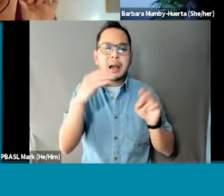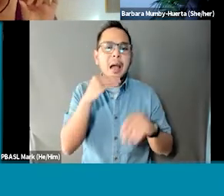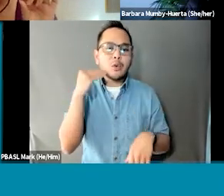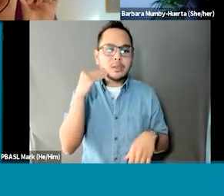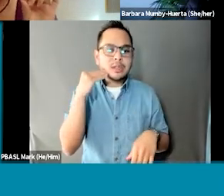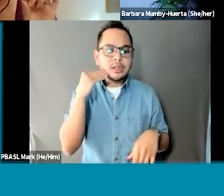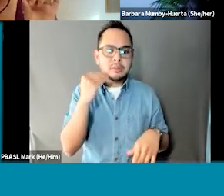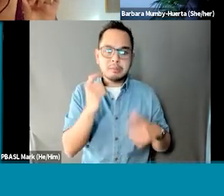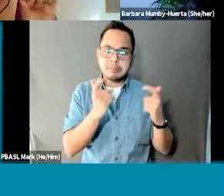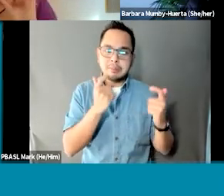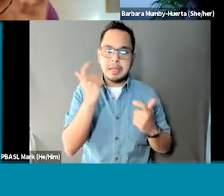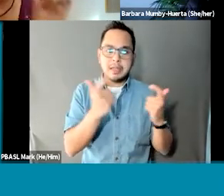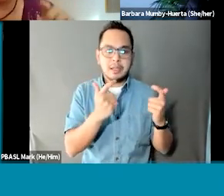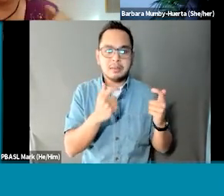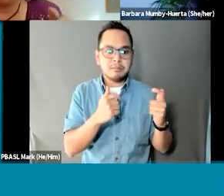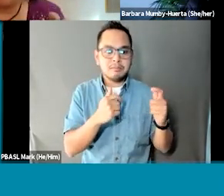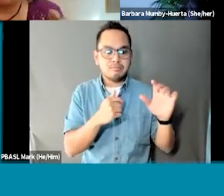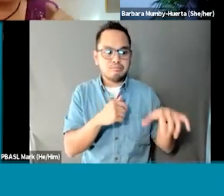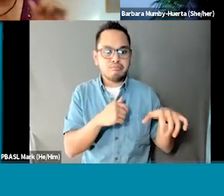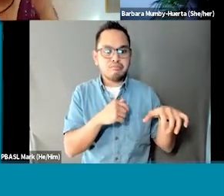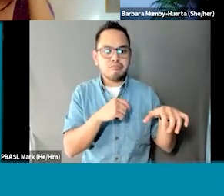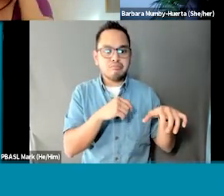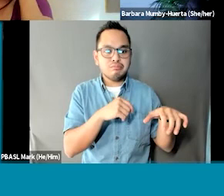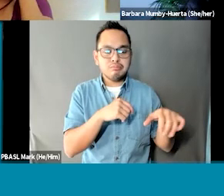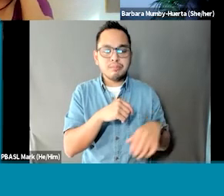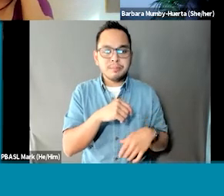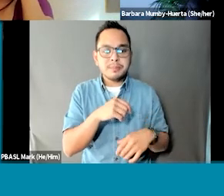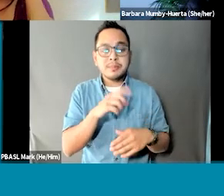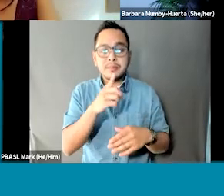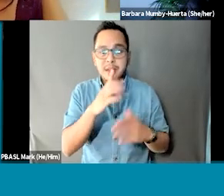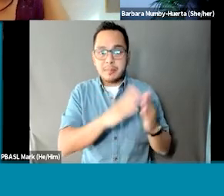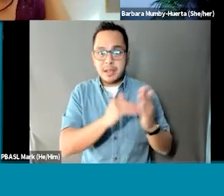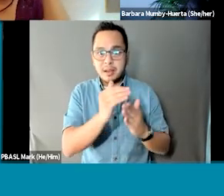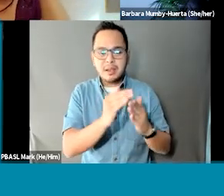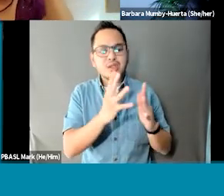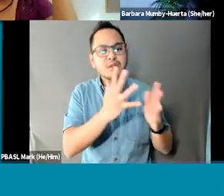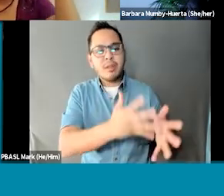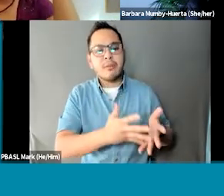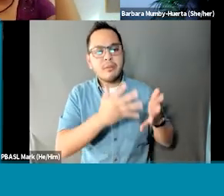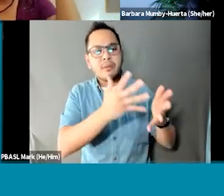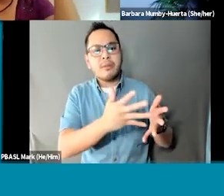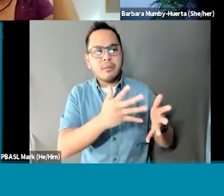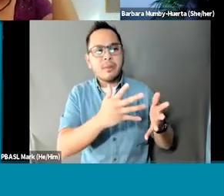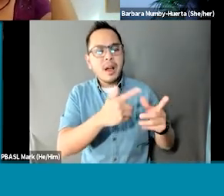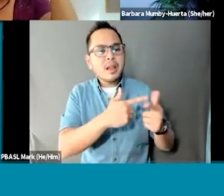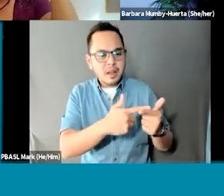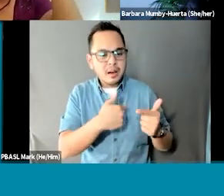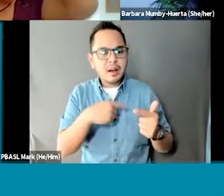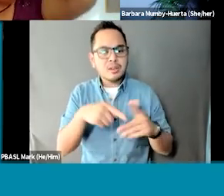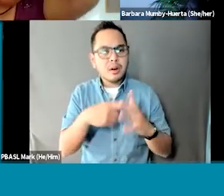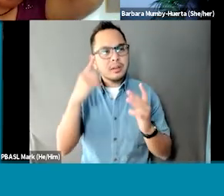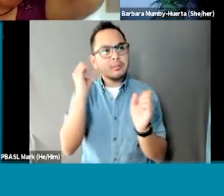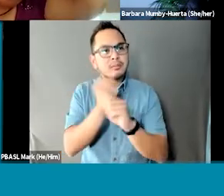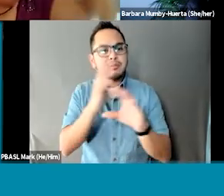ankle. And then this painting sat for a while, and somehow I just started to see these houses flying in the air.